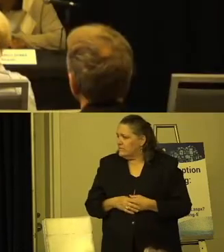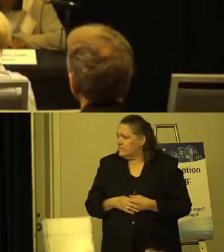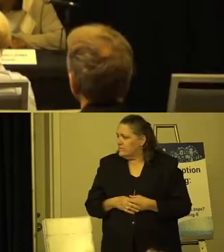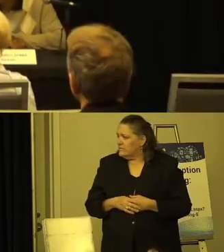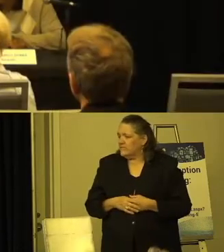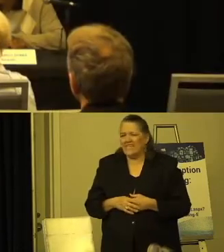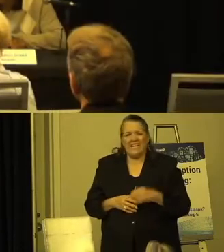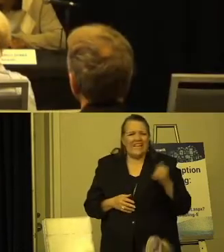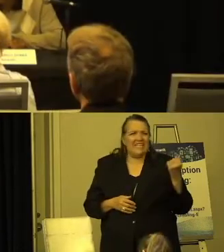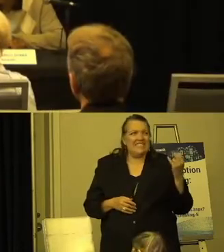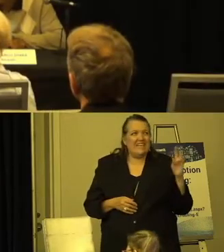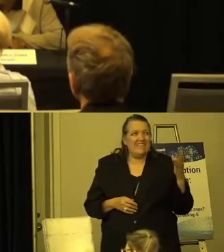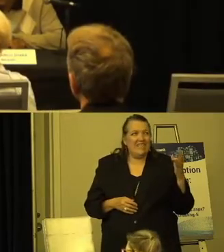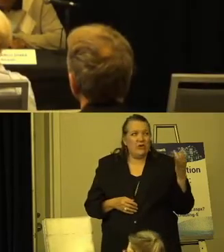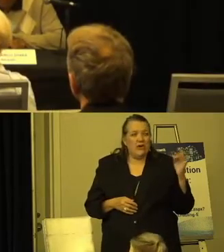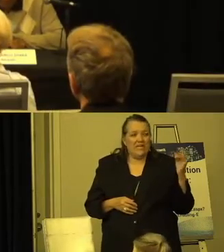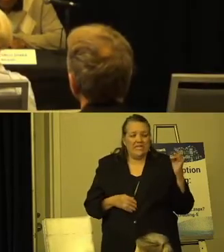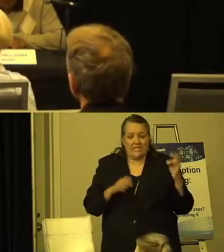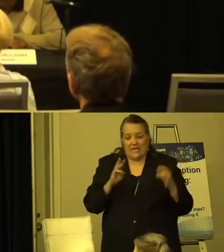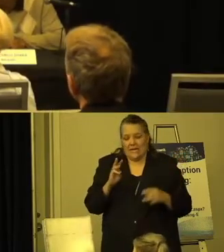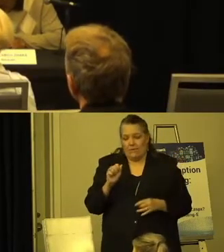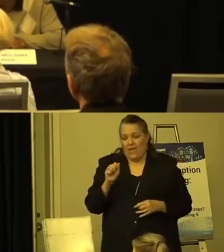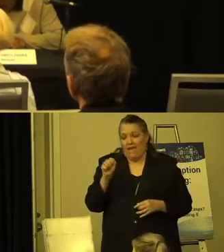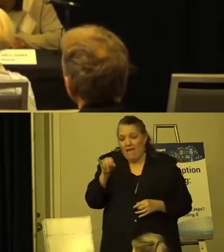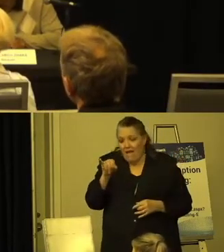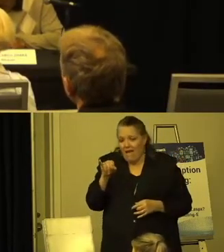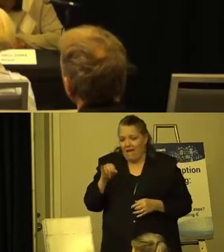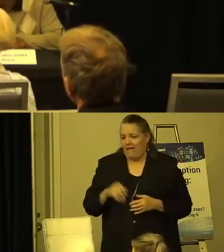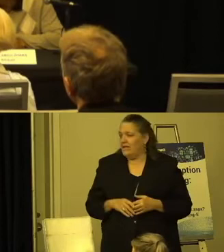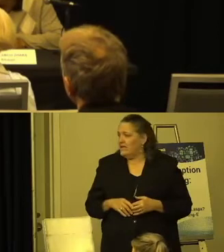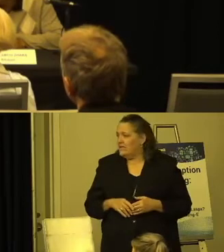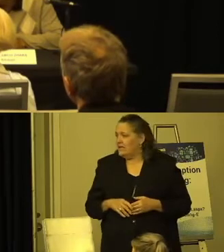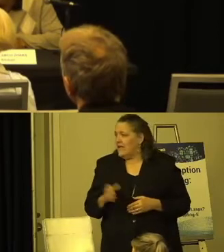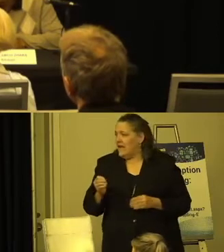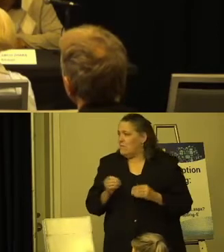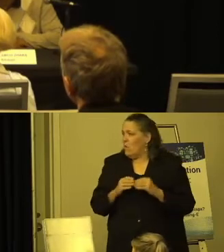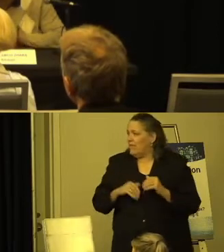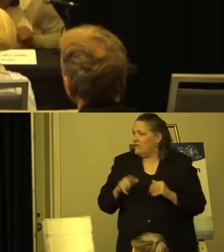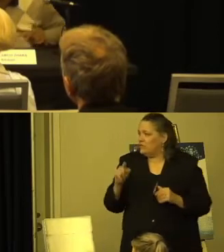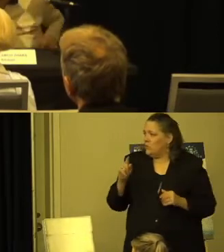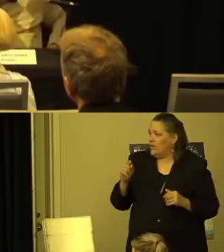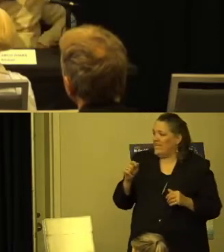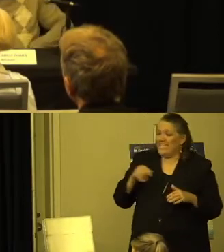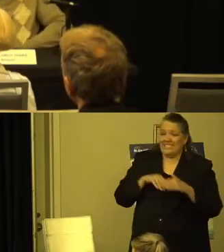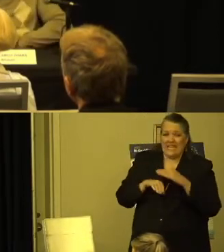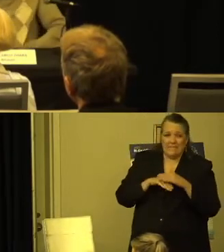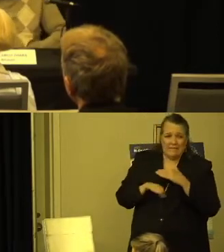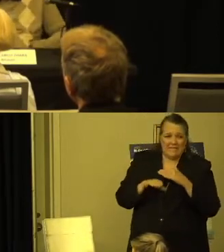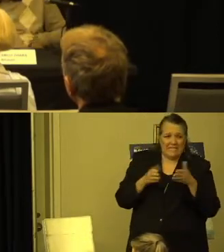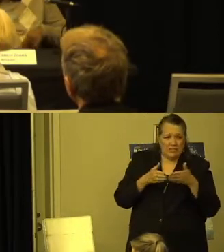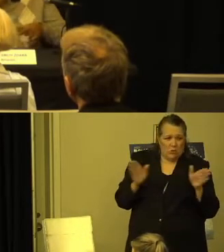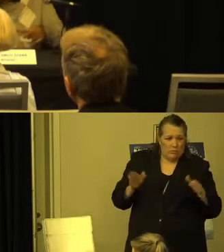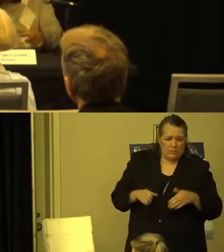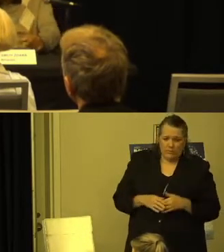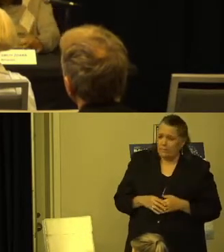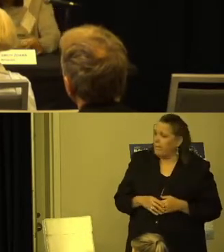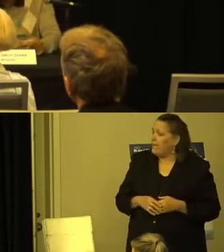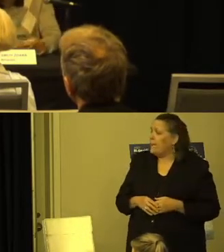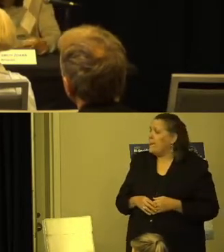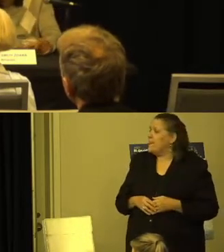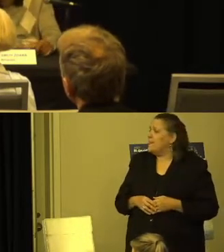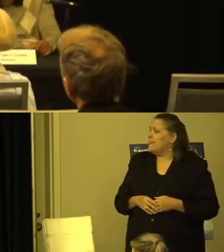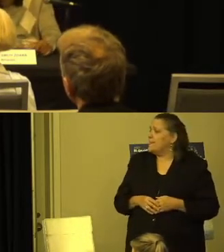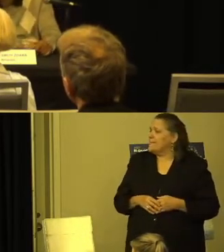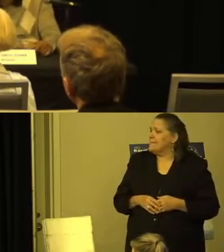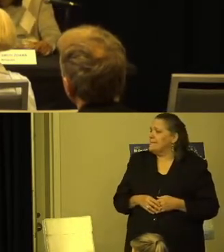something like 17 or 18 years at WAY, and over 20 years in the field of accessibility.